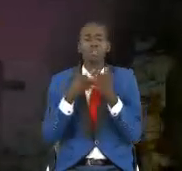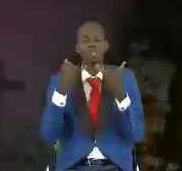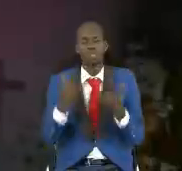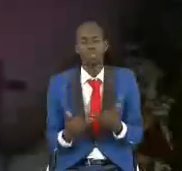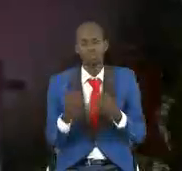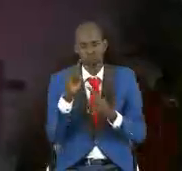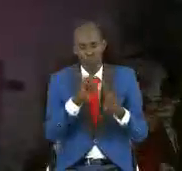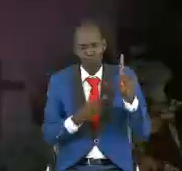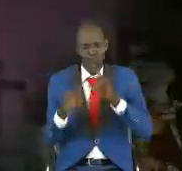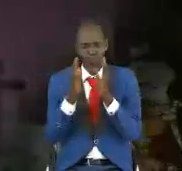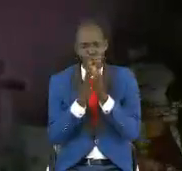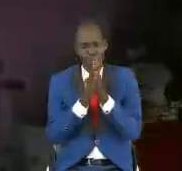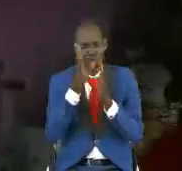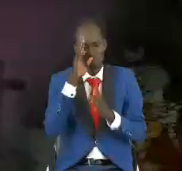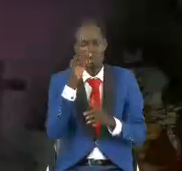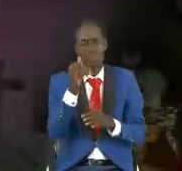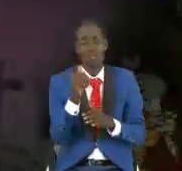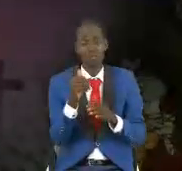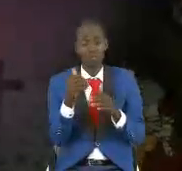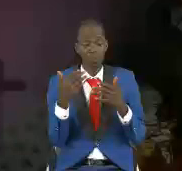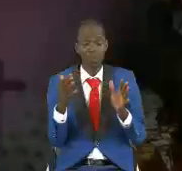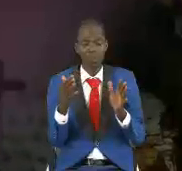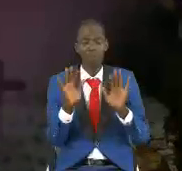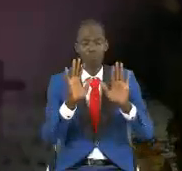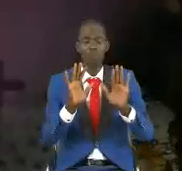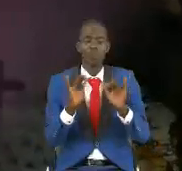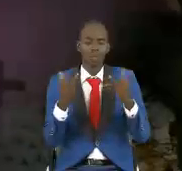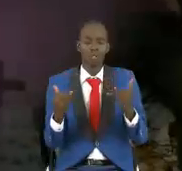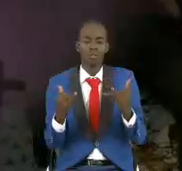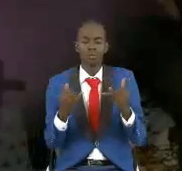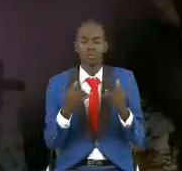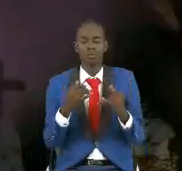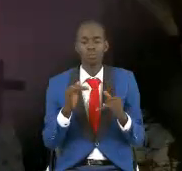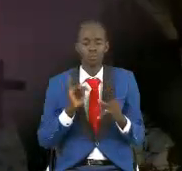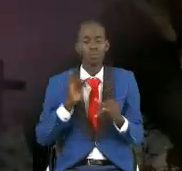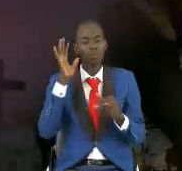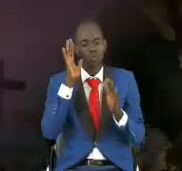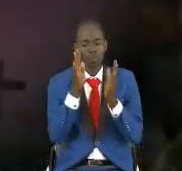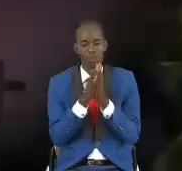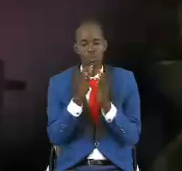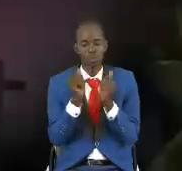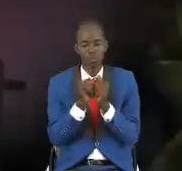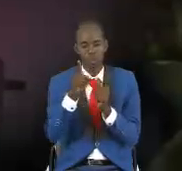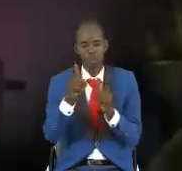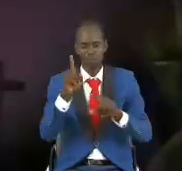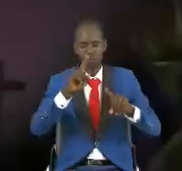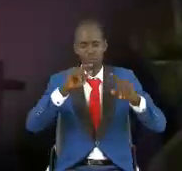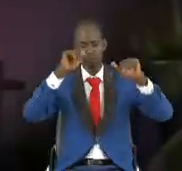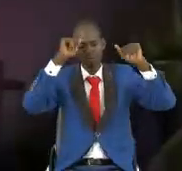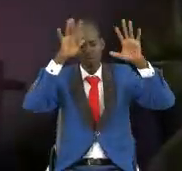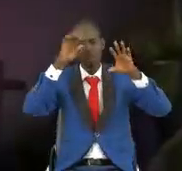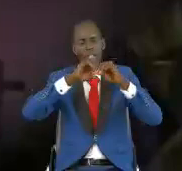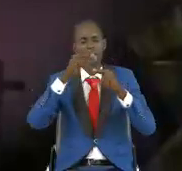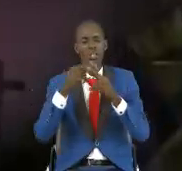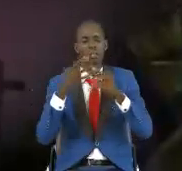As you are standing up, I'm going to pray with you. Raise up that hand again while you are standing up. Father, in the name of